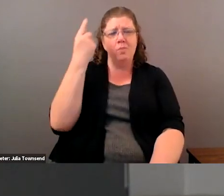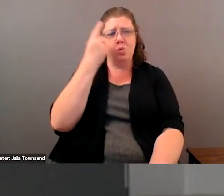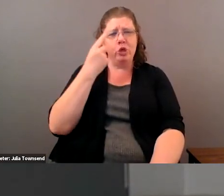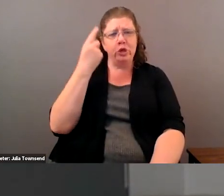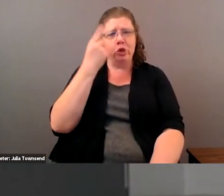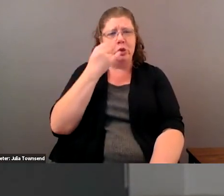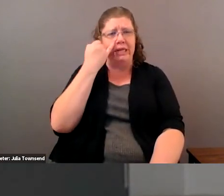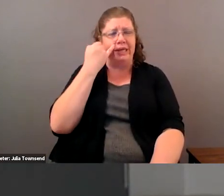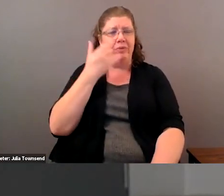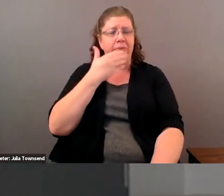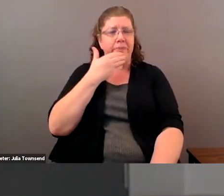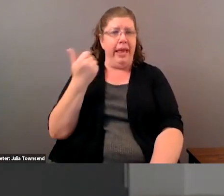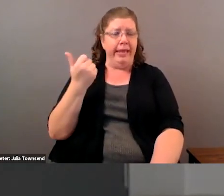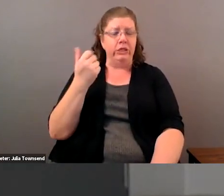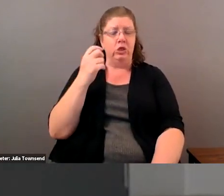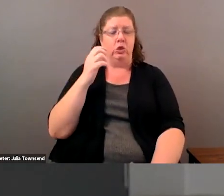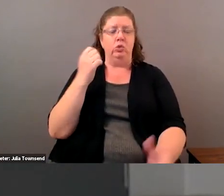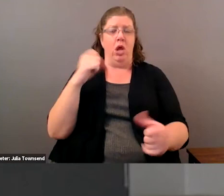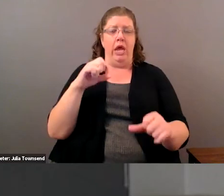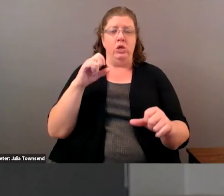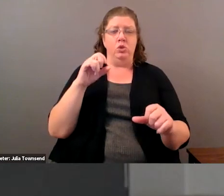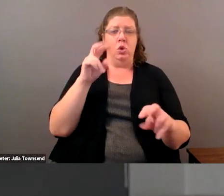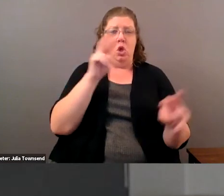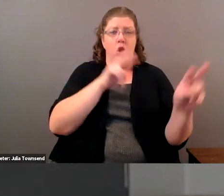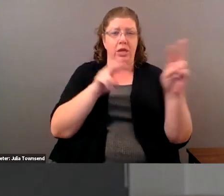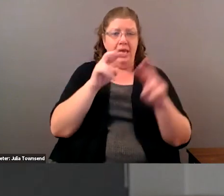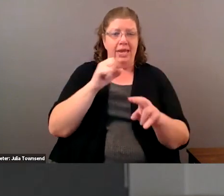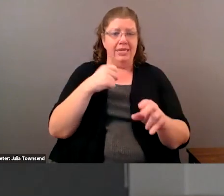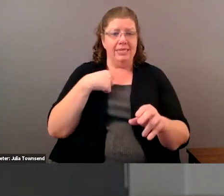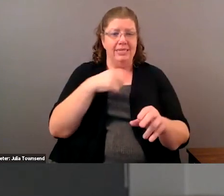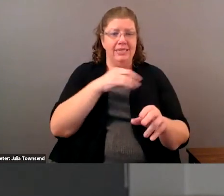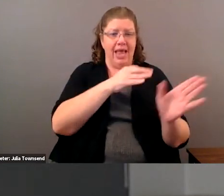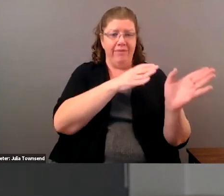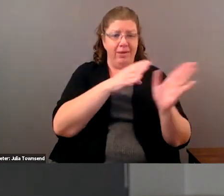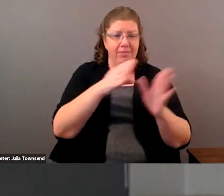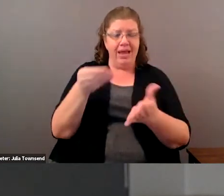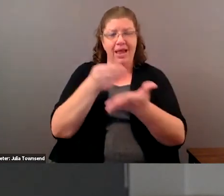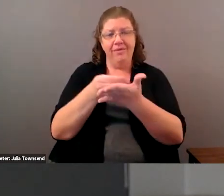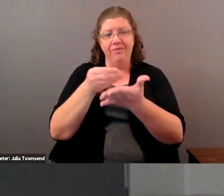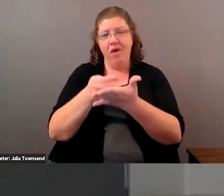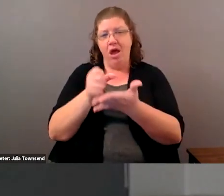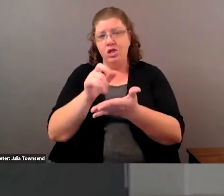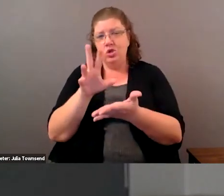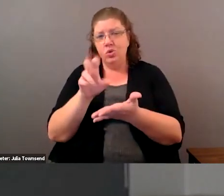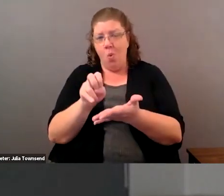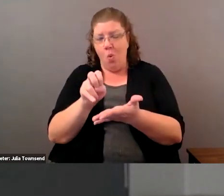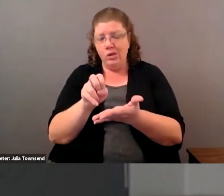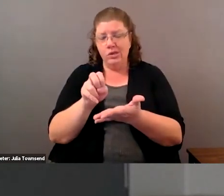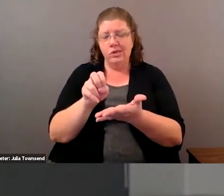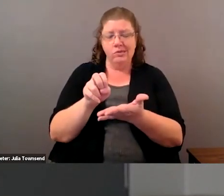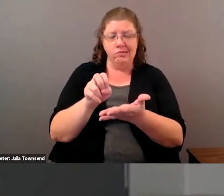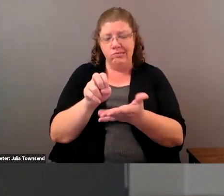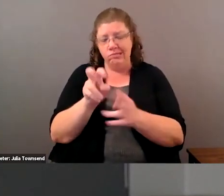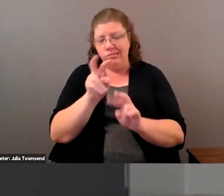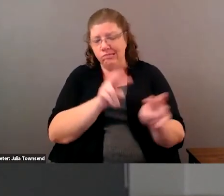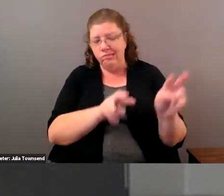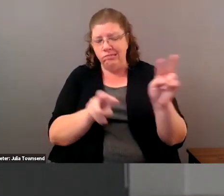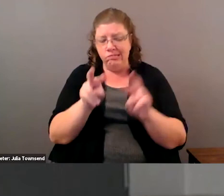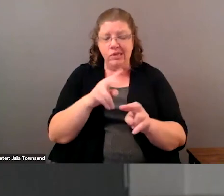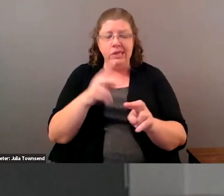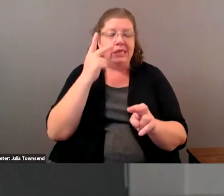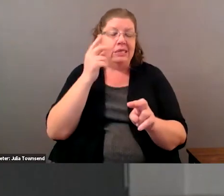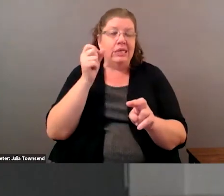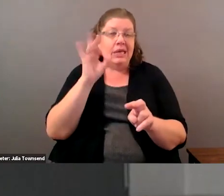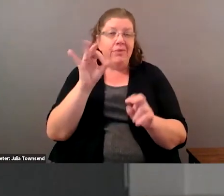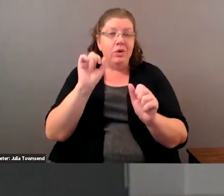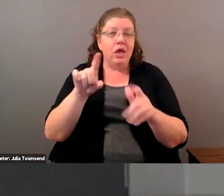would be best to look at our staffing plan and our funding source and see if we can start